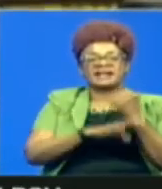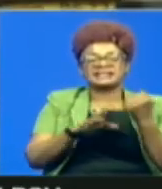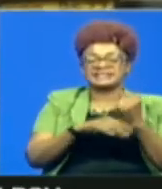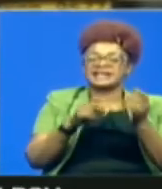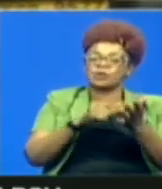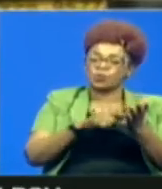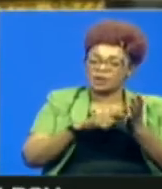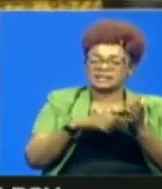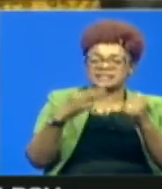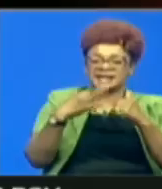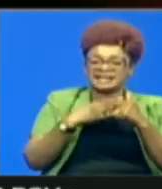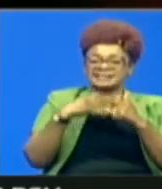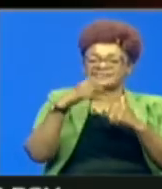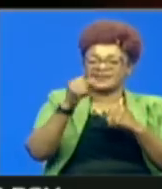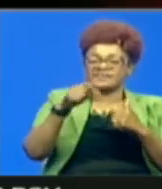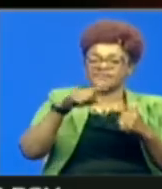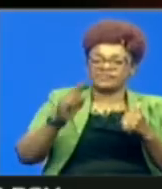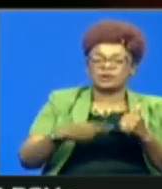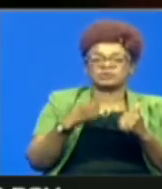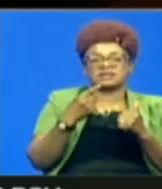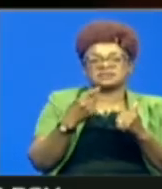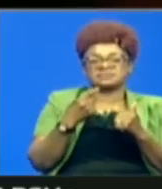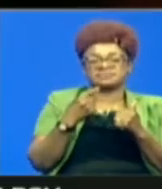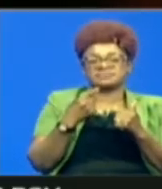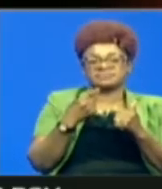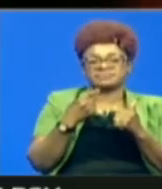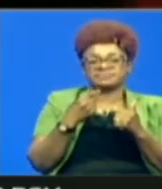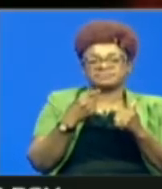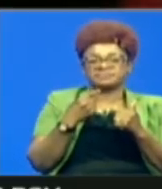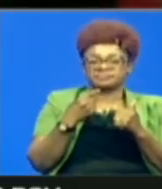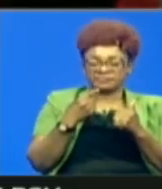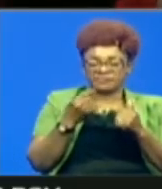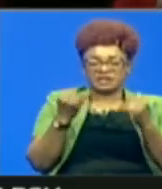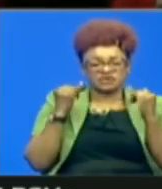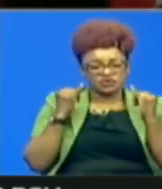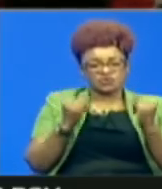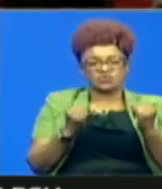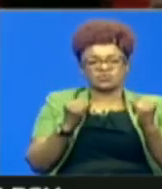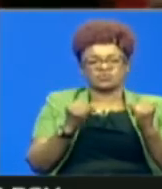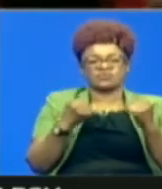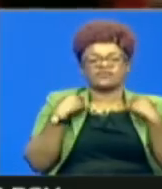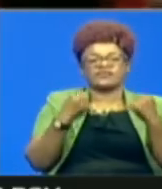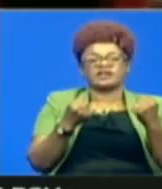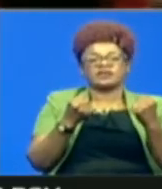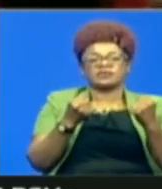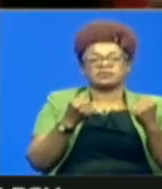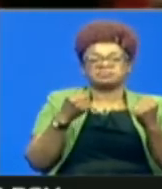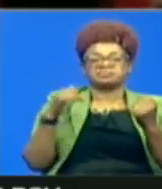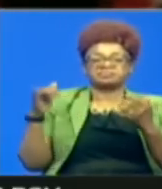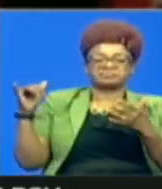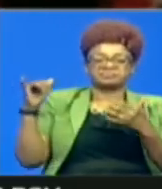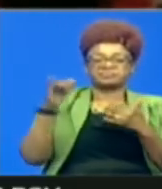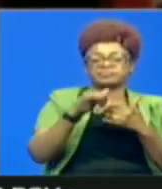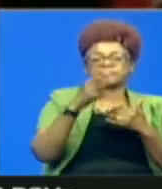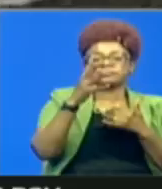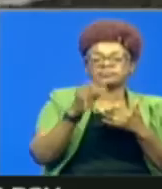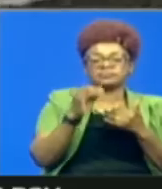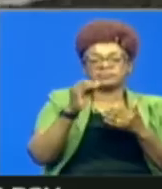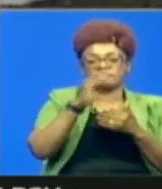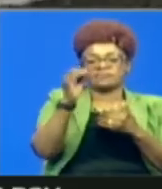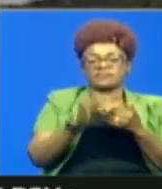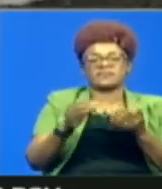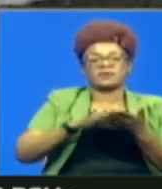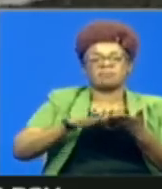requires 85,000. Brand new vehicles from overseas cost about 40% more and